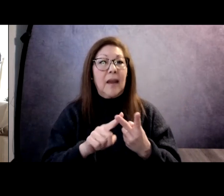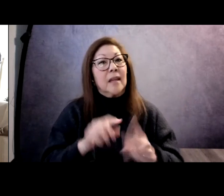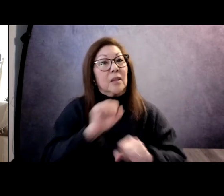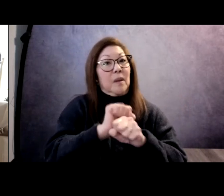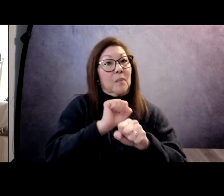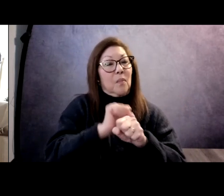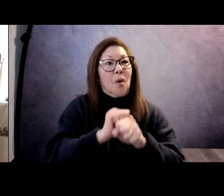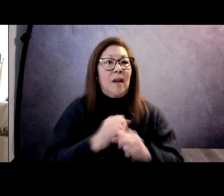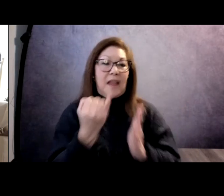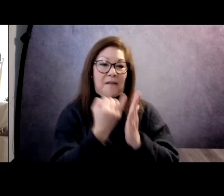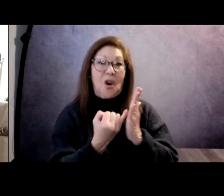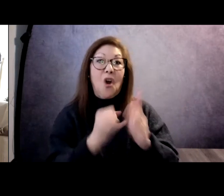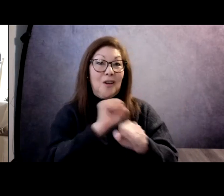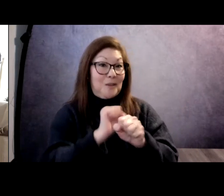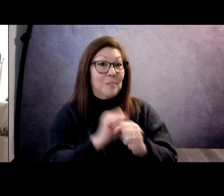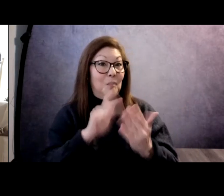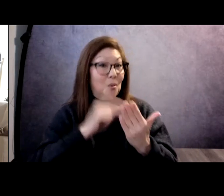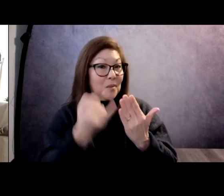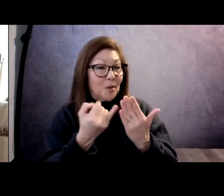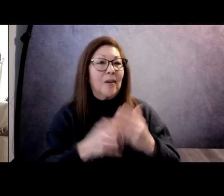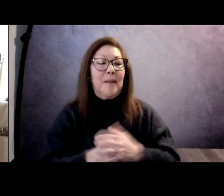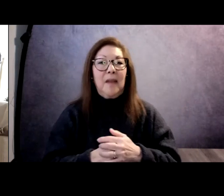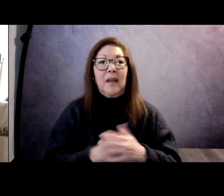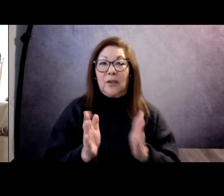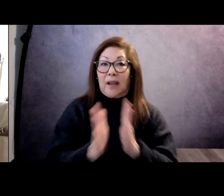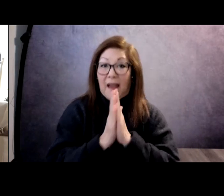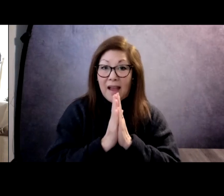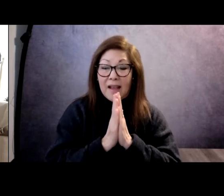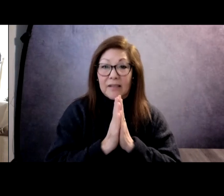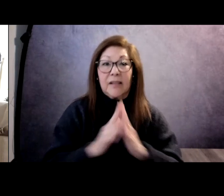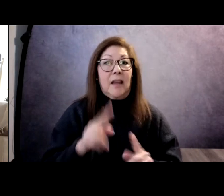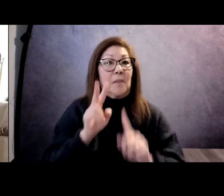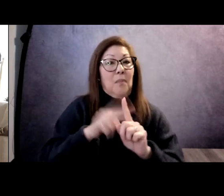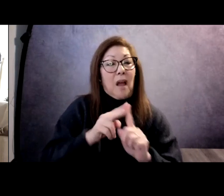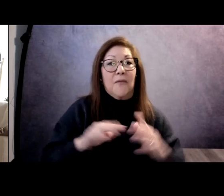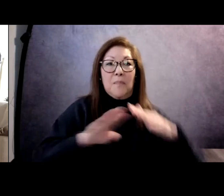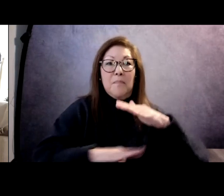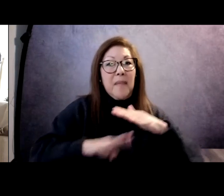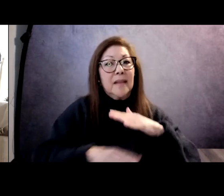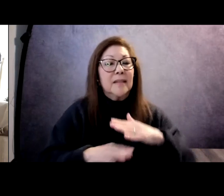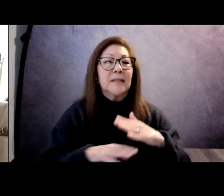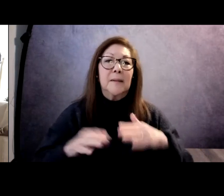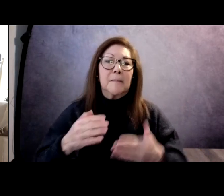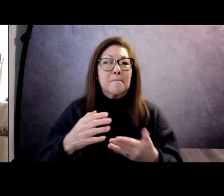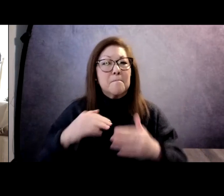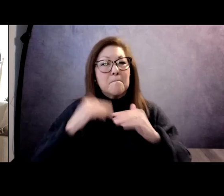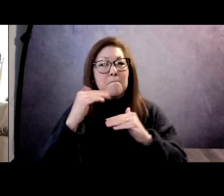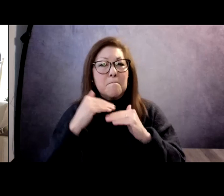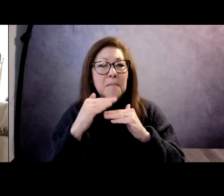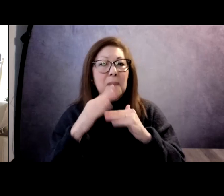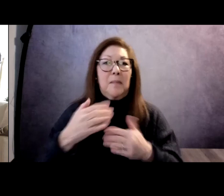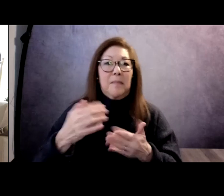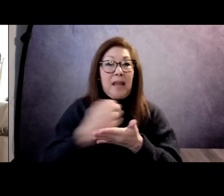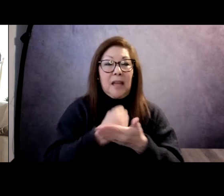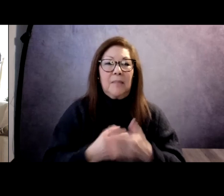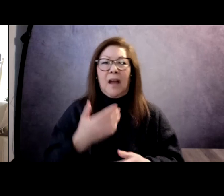They have an artist employment program, or you can apply for basic minimum income of, I forget what it